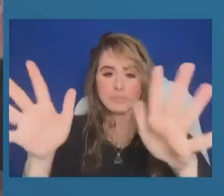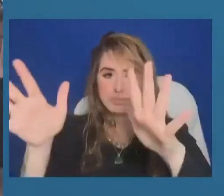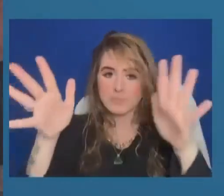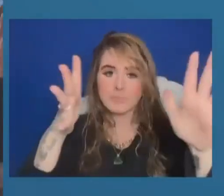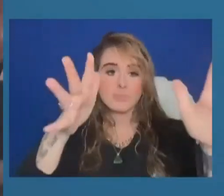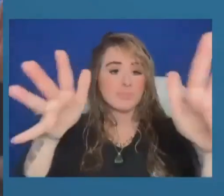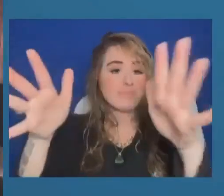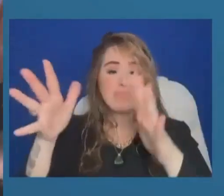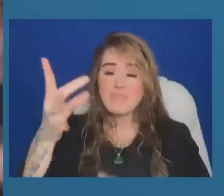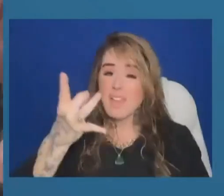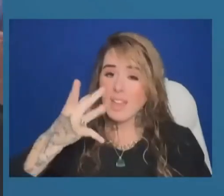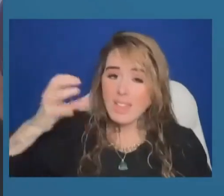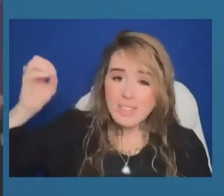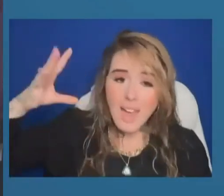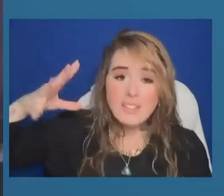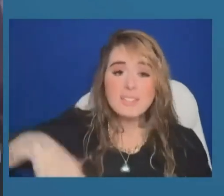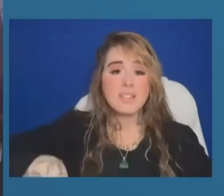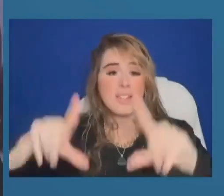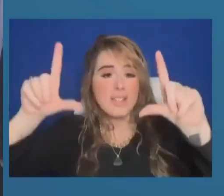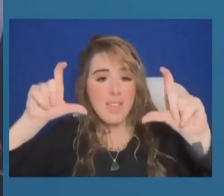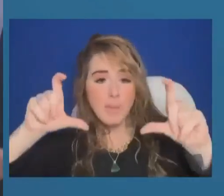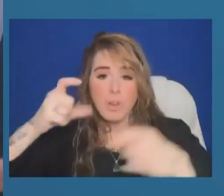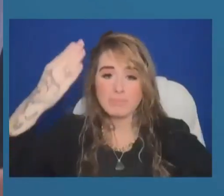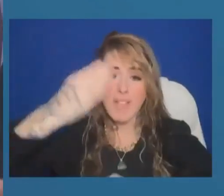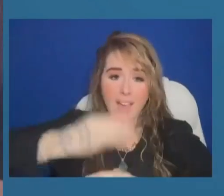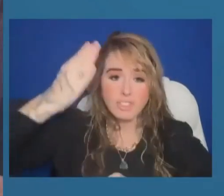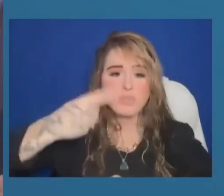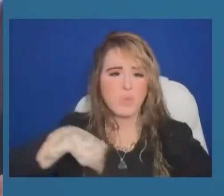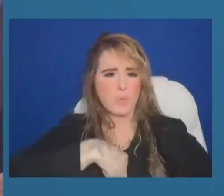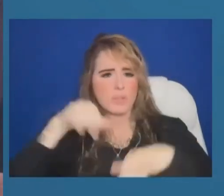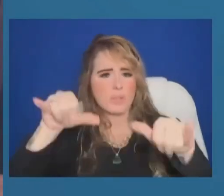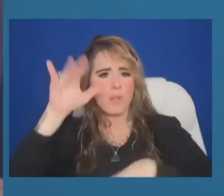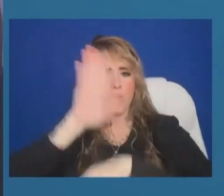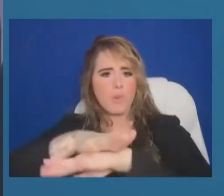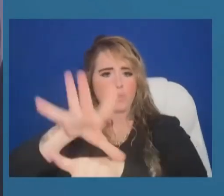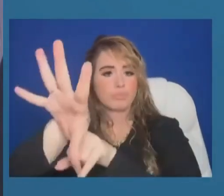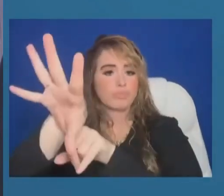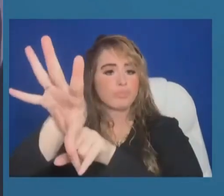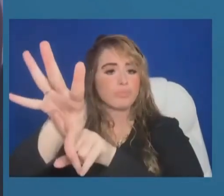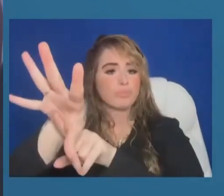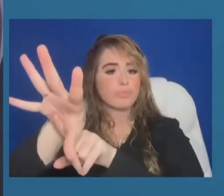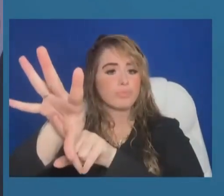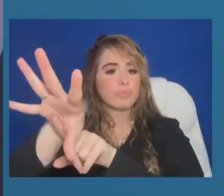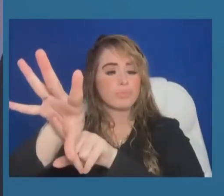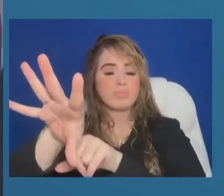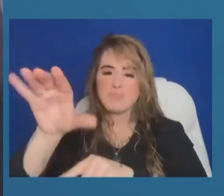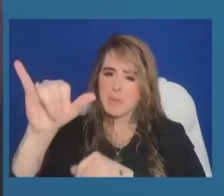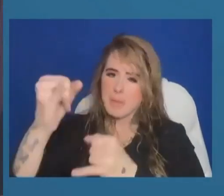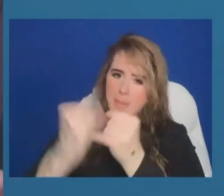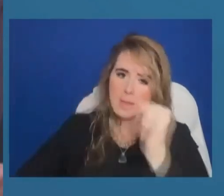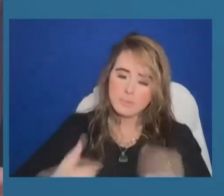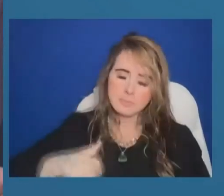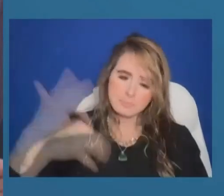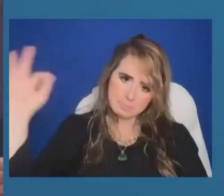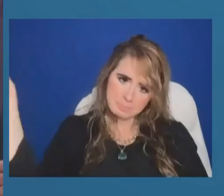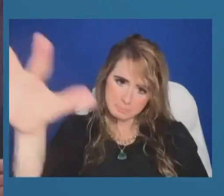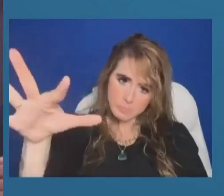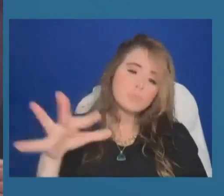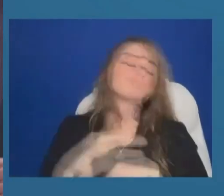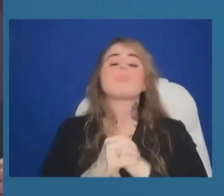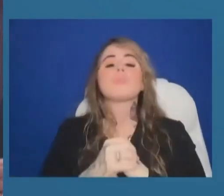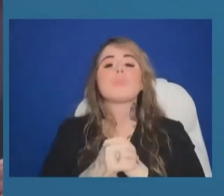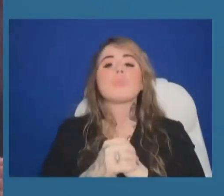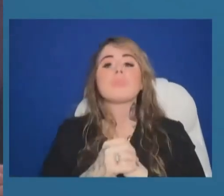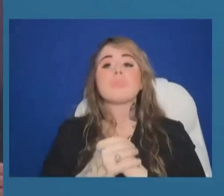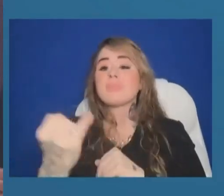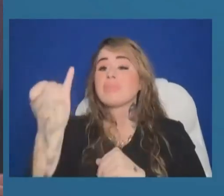Lights, cameras, action. They're staying on. Last thing I'll say, if in some world